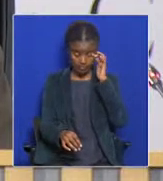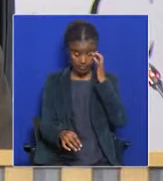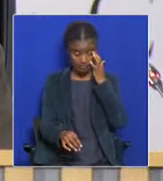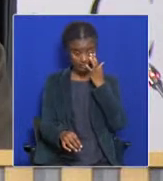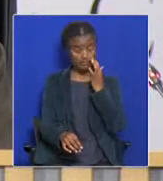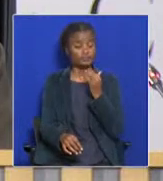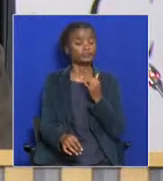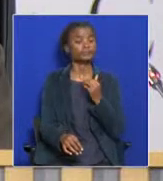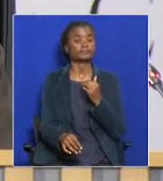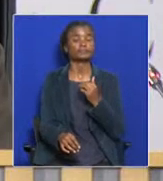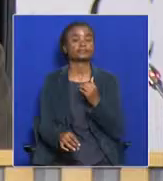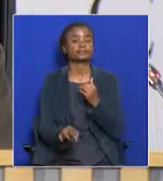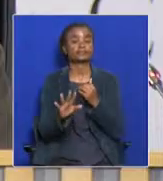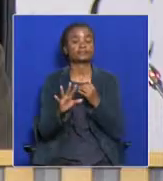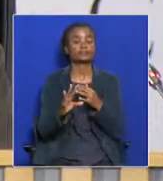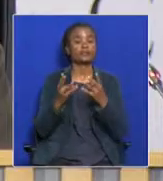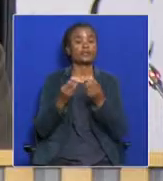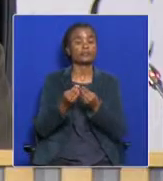taking